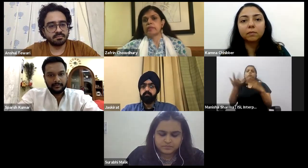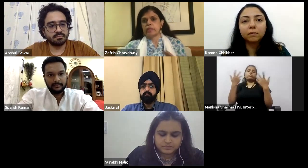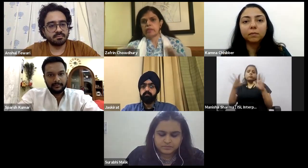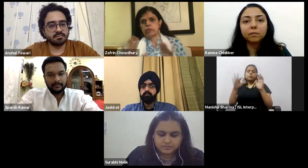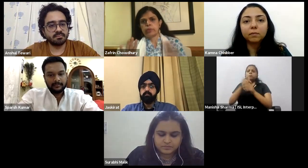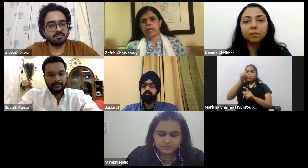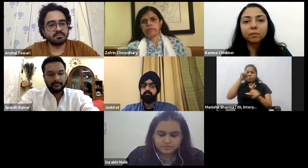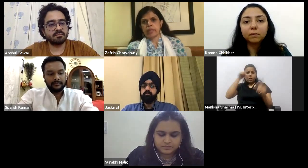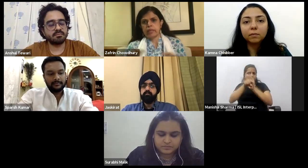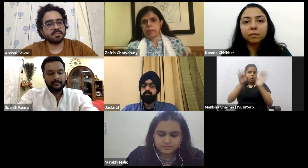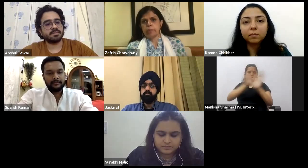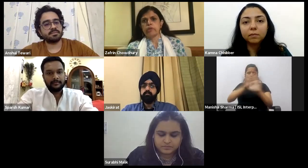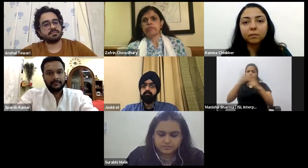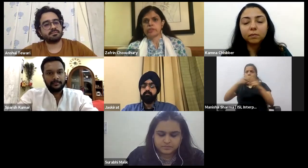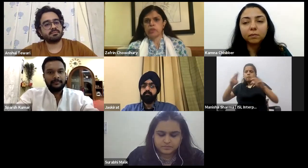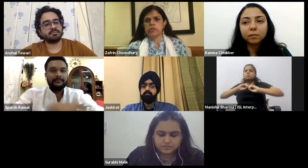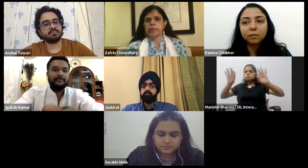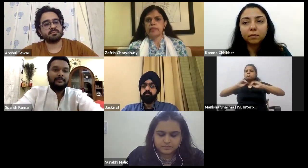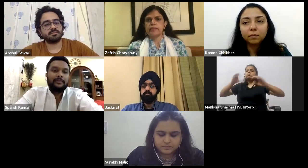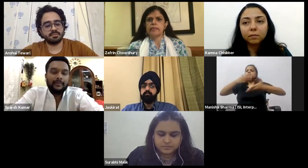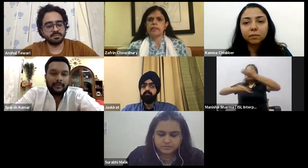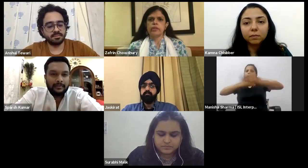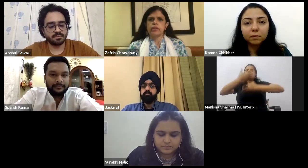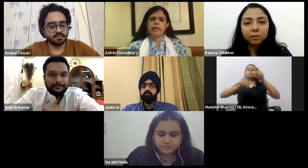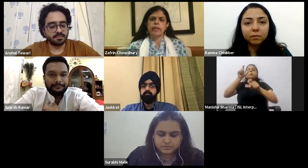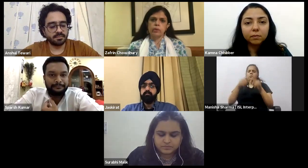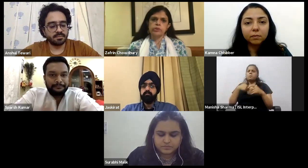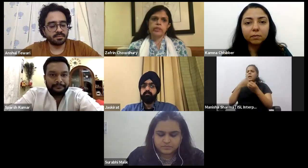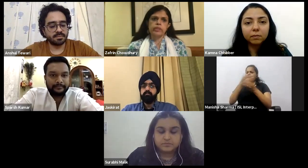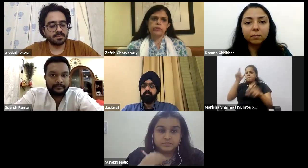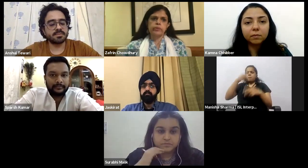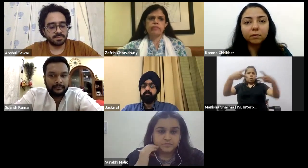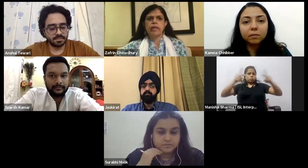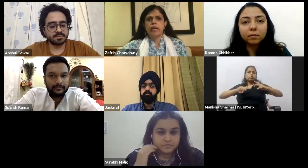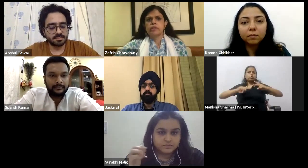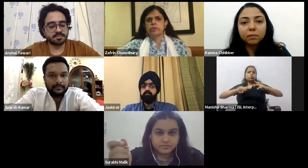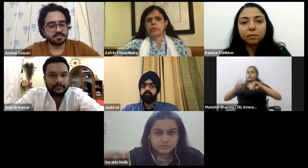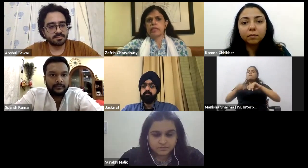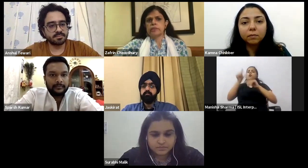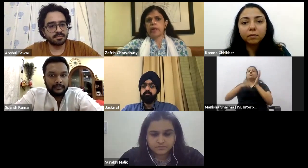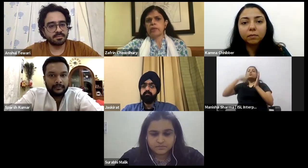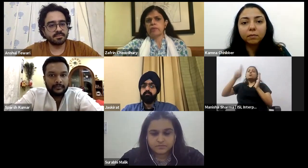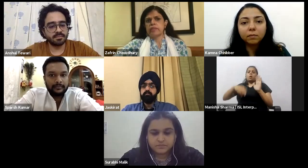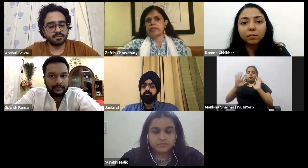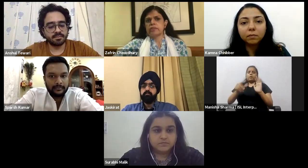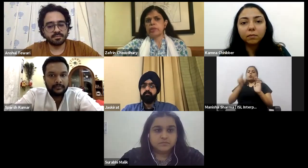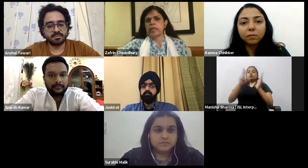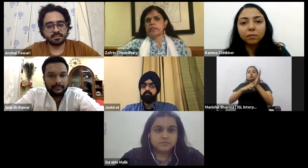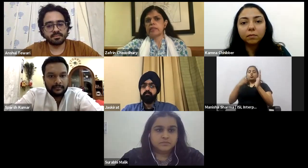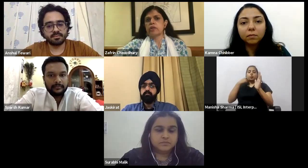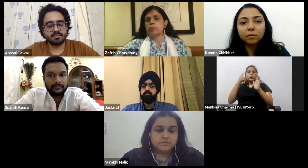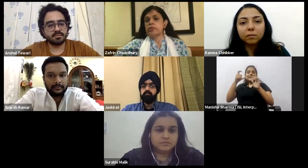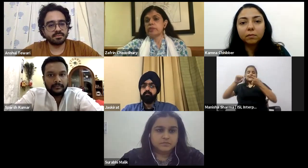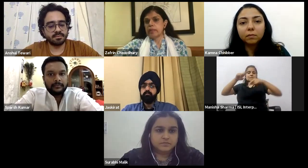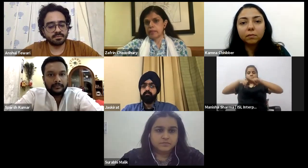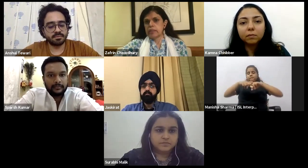So it was part of the, we have a number of response pillars in the UN and also in UNICEF. So it's